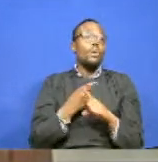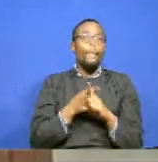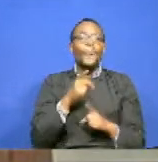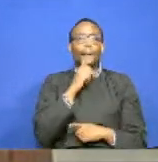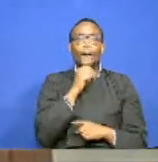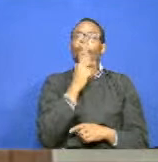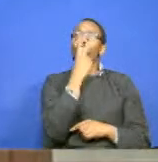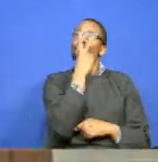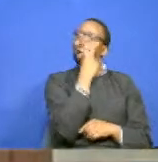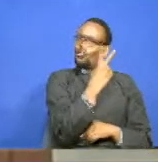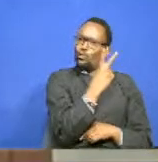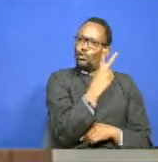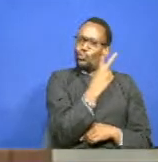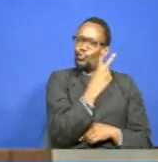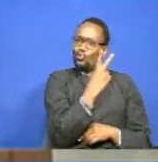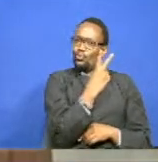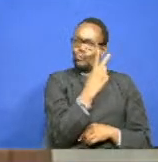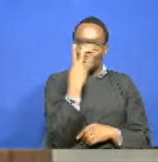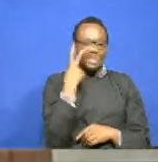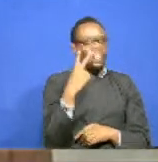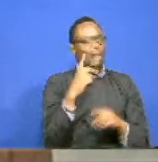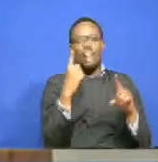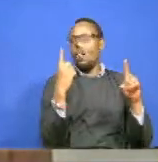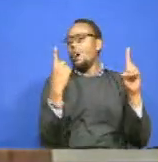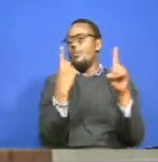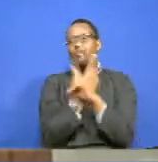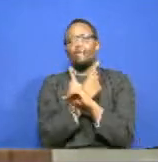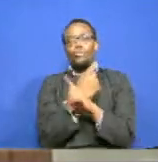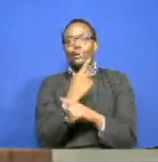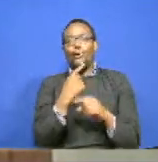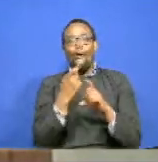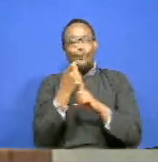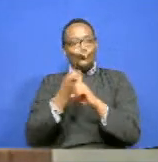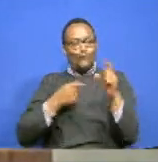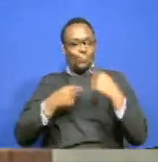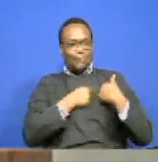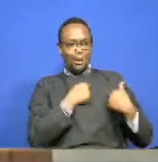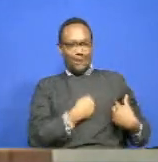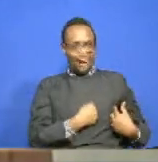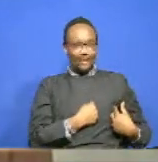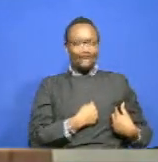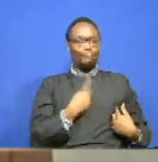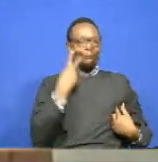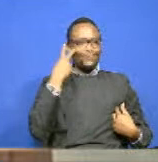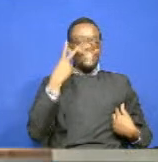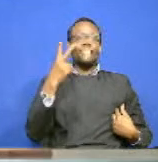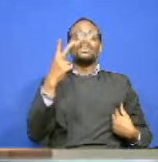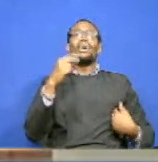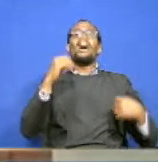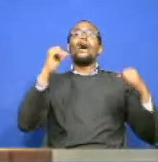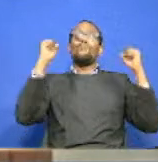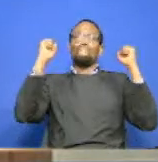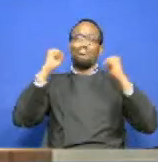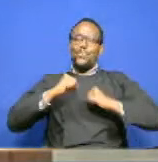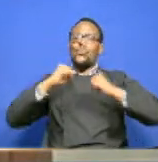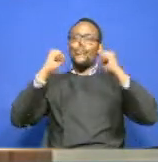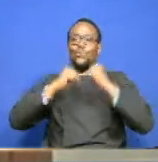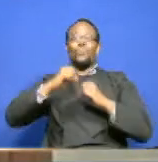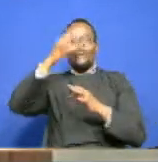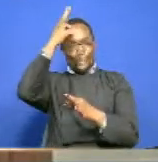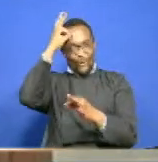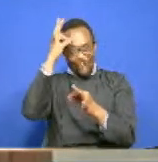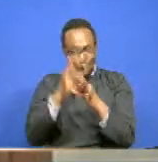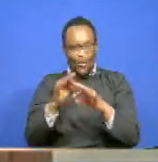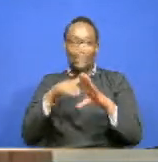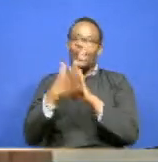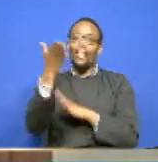and Joshua saw something different from the heart. They saw there is faith in